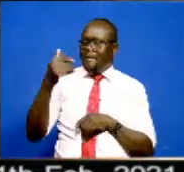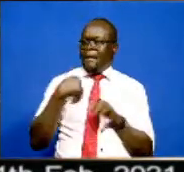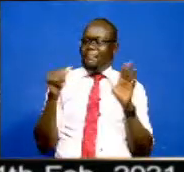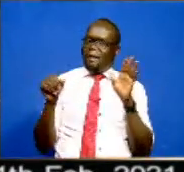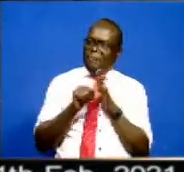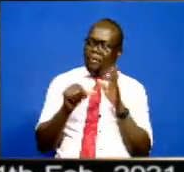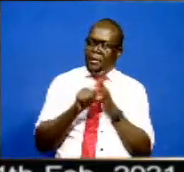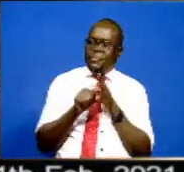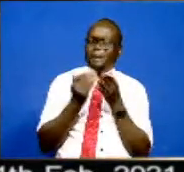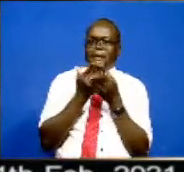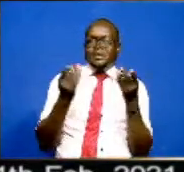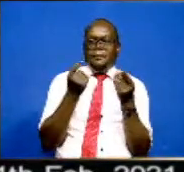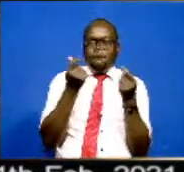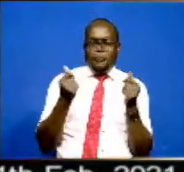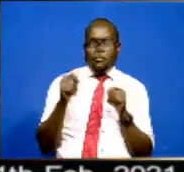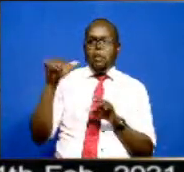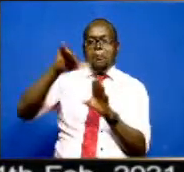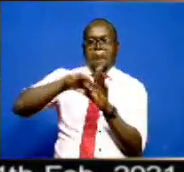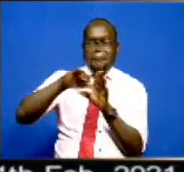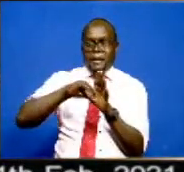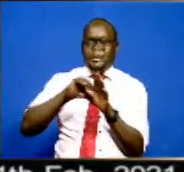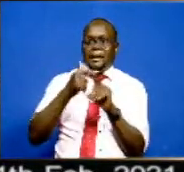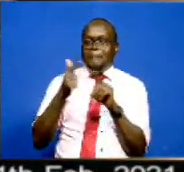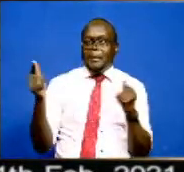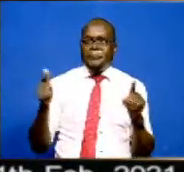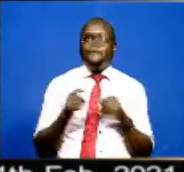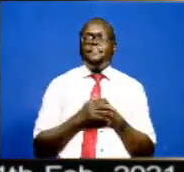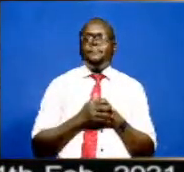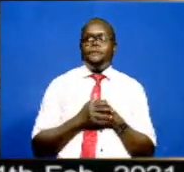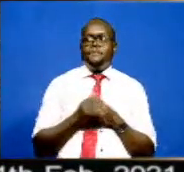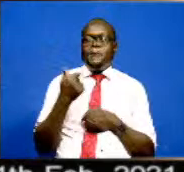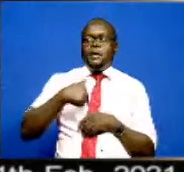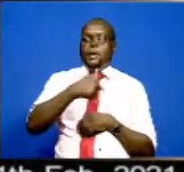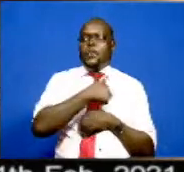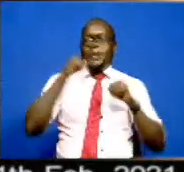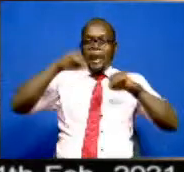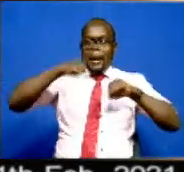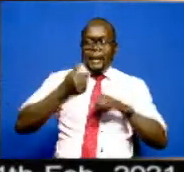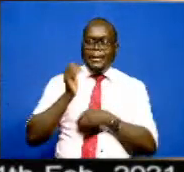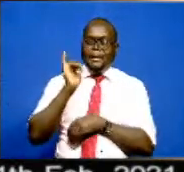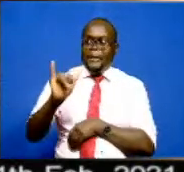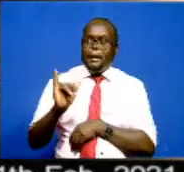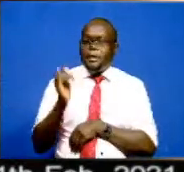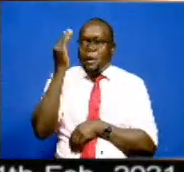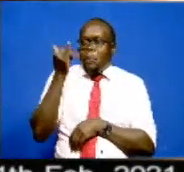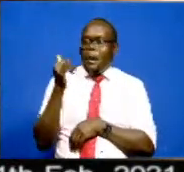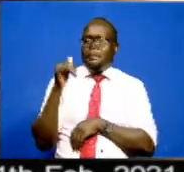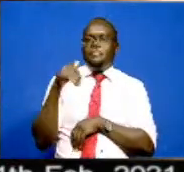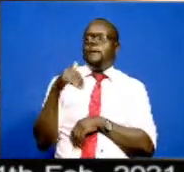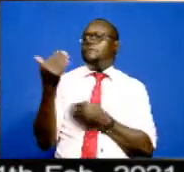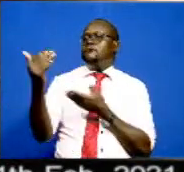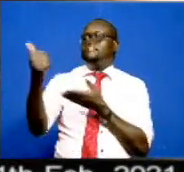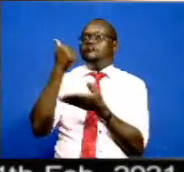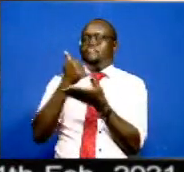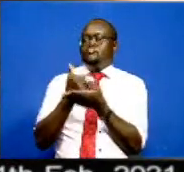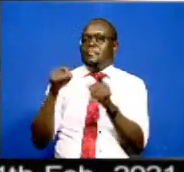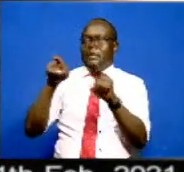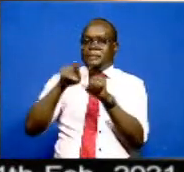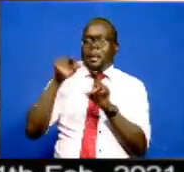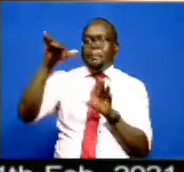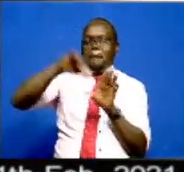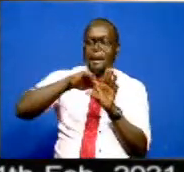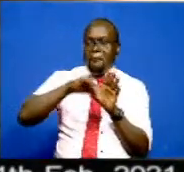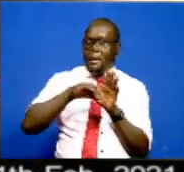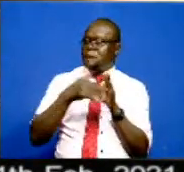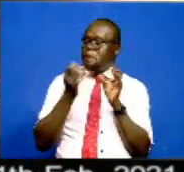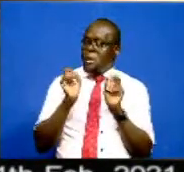two names I'm not going to mention. But we agreed that since I'd already reappointed the same members, it would be